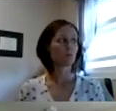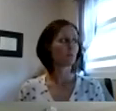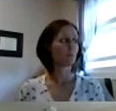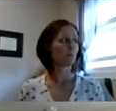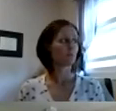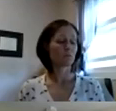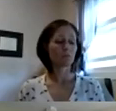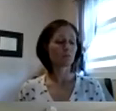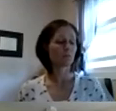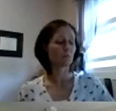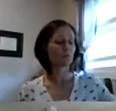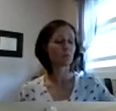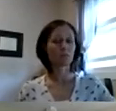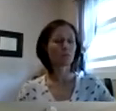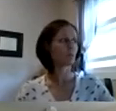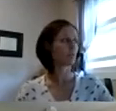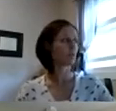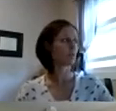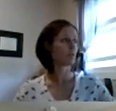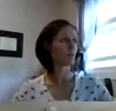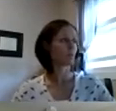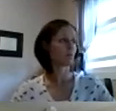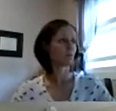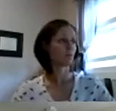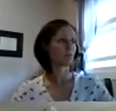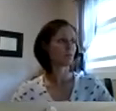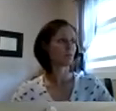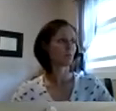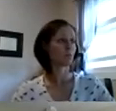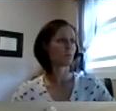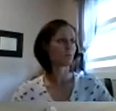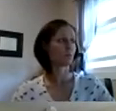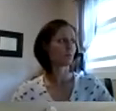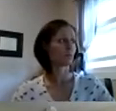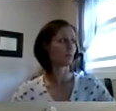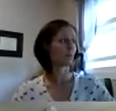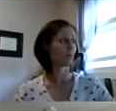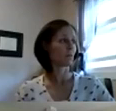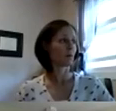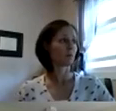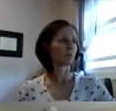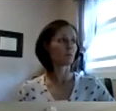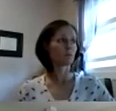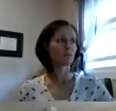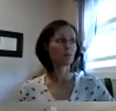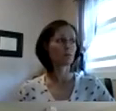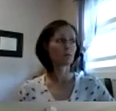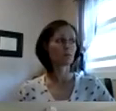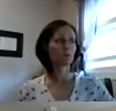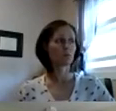eligible nonprofit arts and cultural organizations that are facing significant financial hardship related